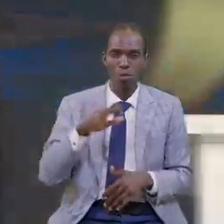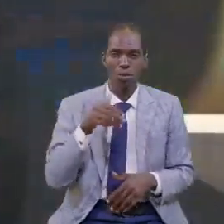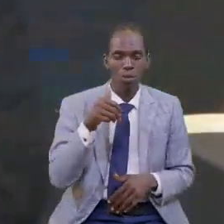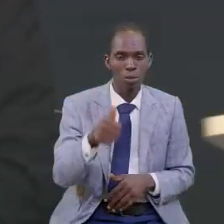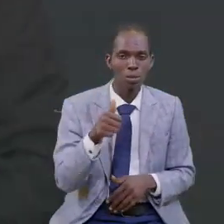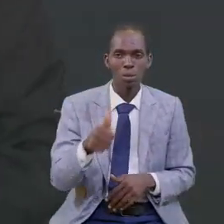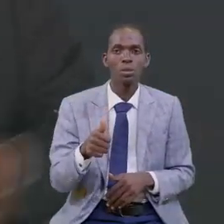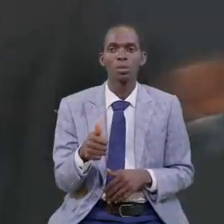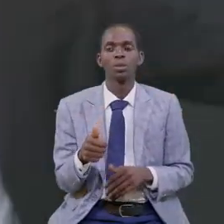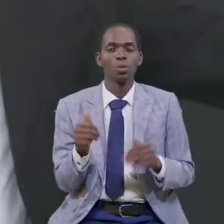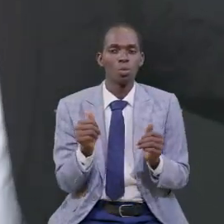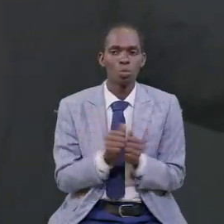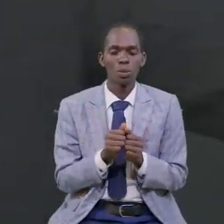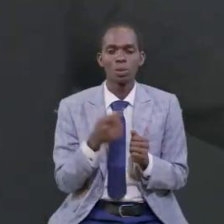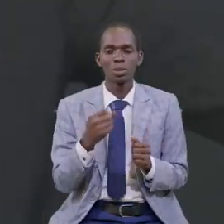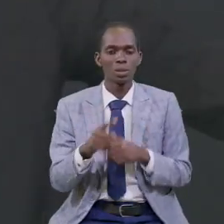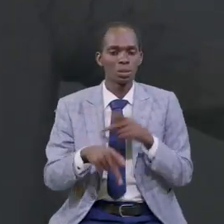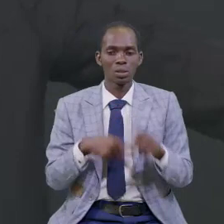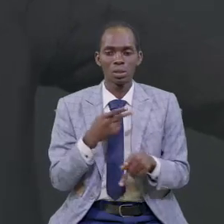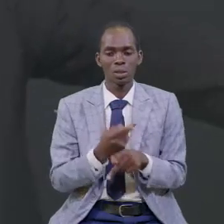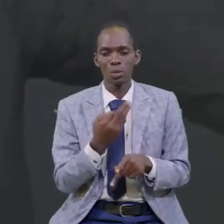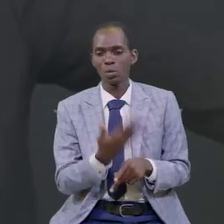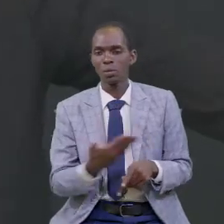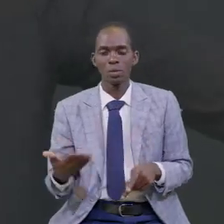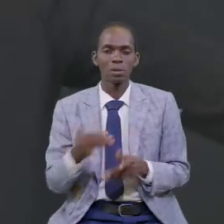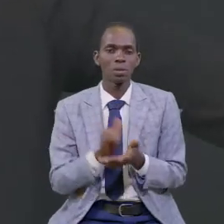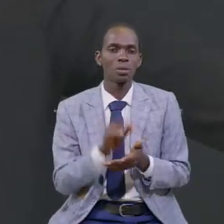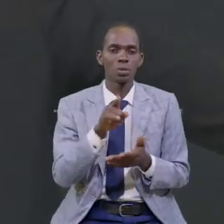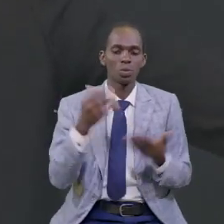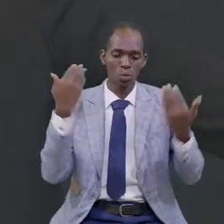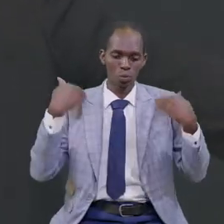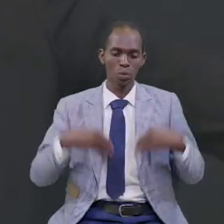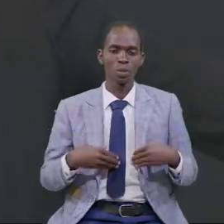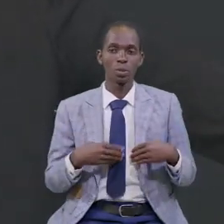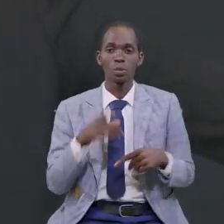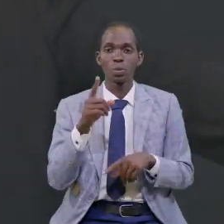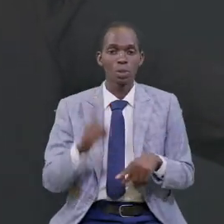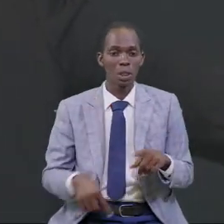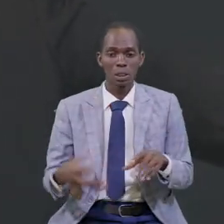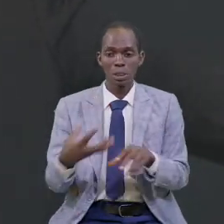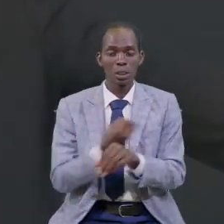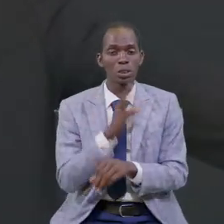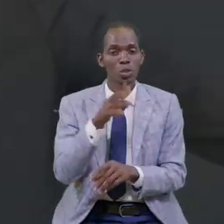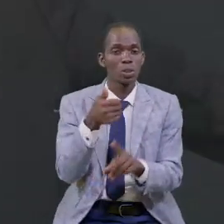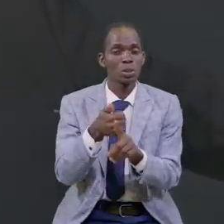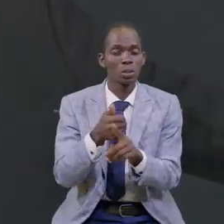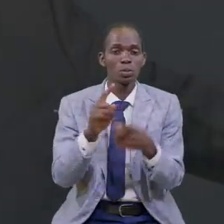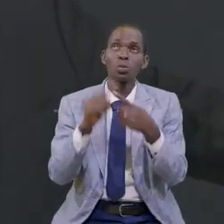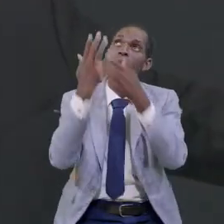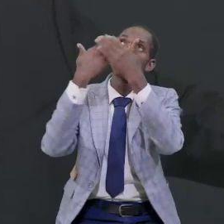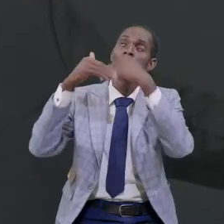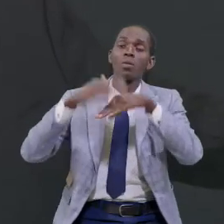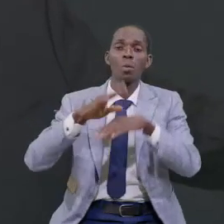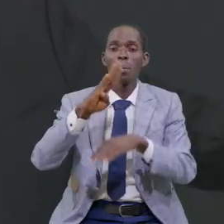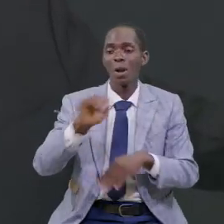you wear. And you cannot take yourself to heaven by anything that you do. And so,